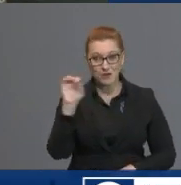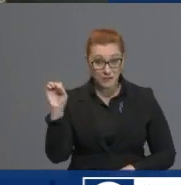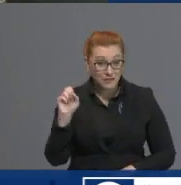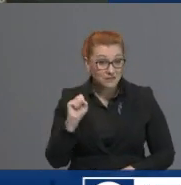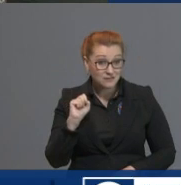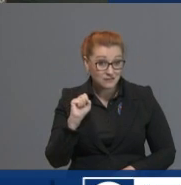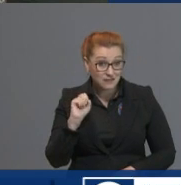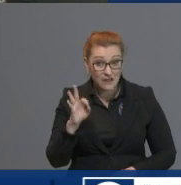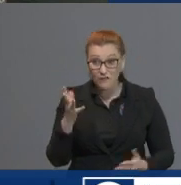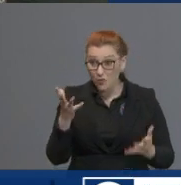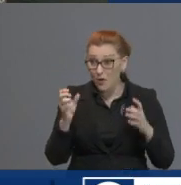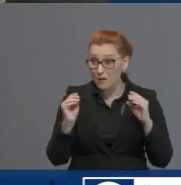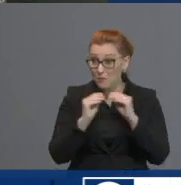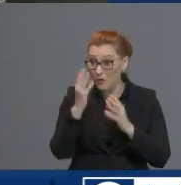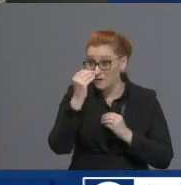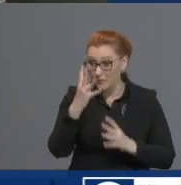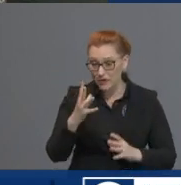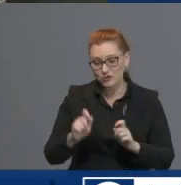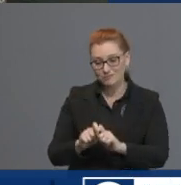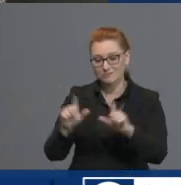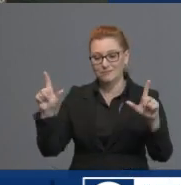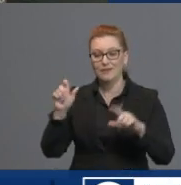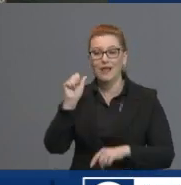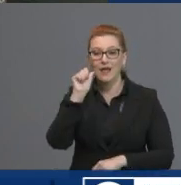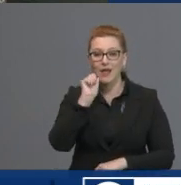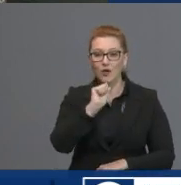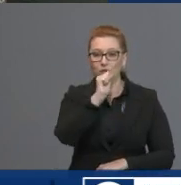here. If you want more information, go to